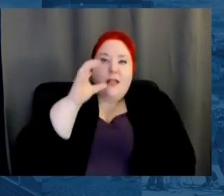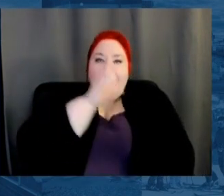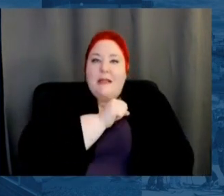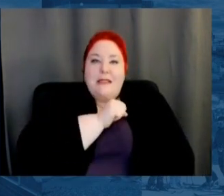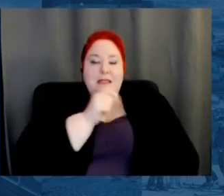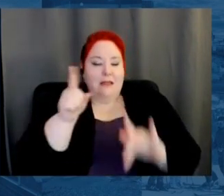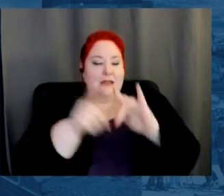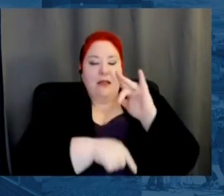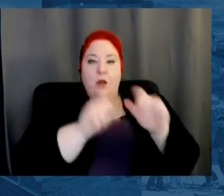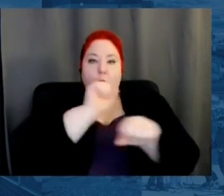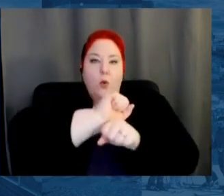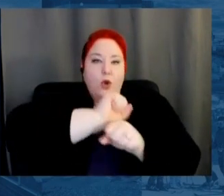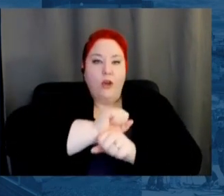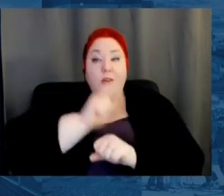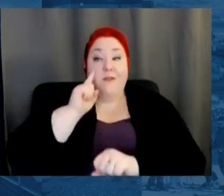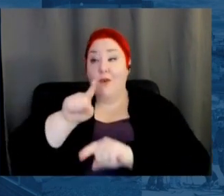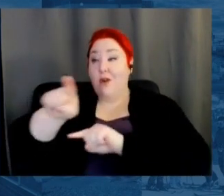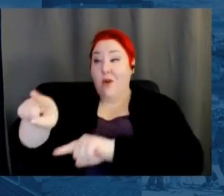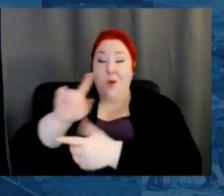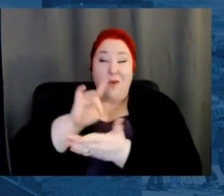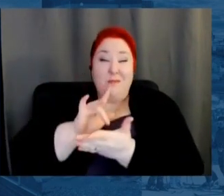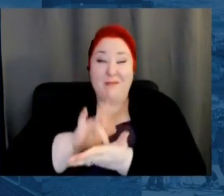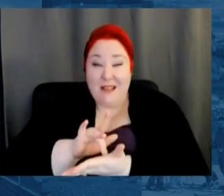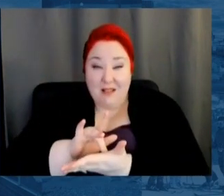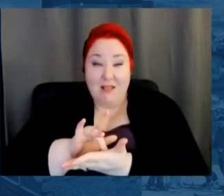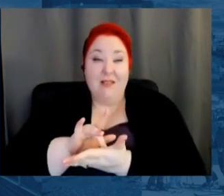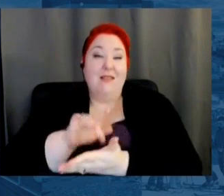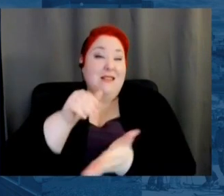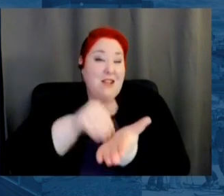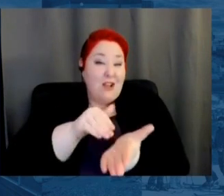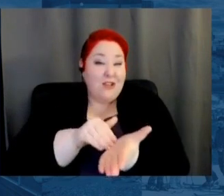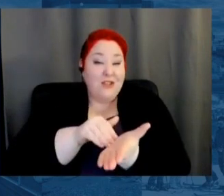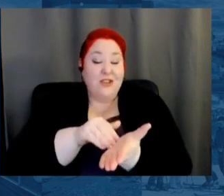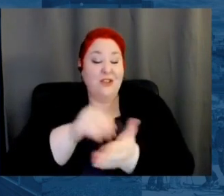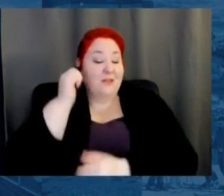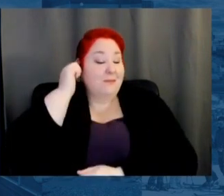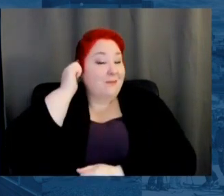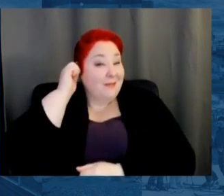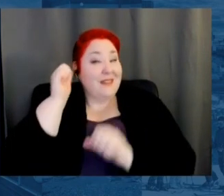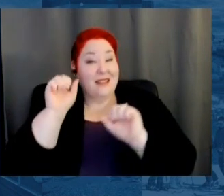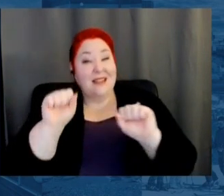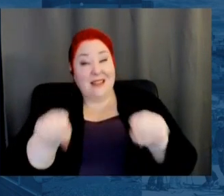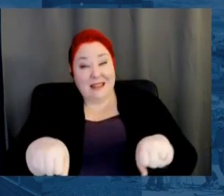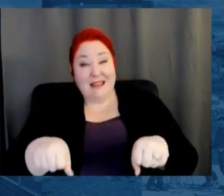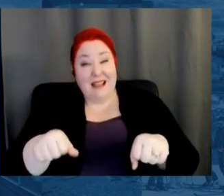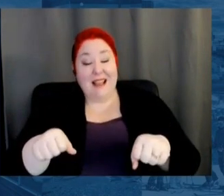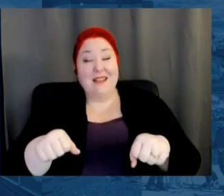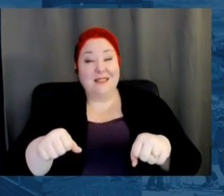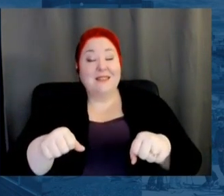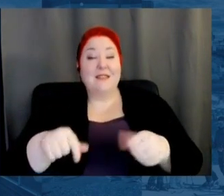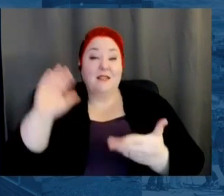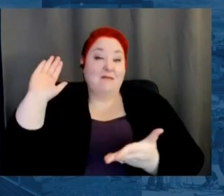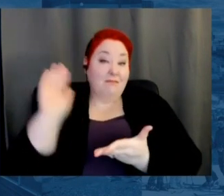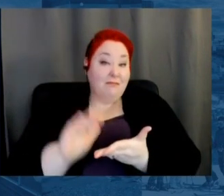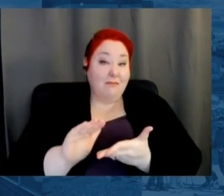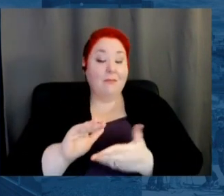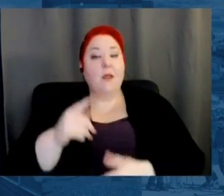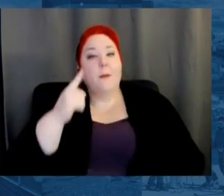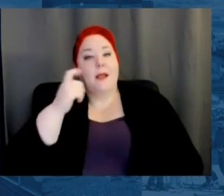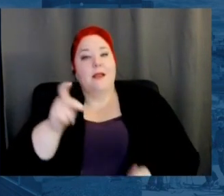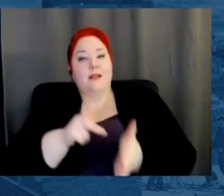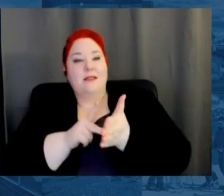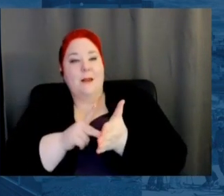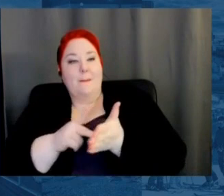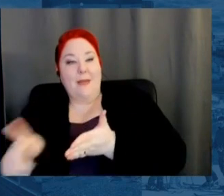treatment can be enough to break the bank. And here's why. The maximum benefit for paid medical and